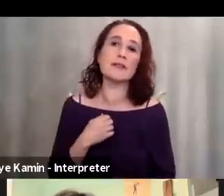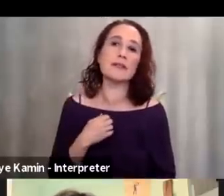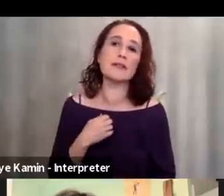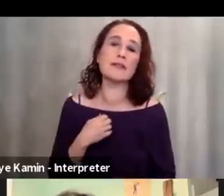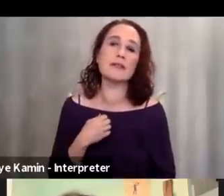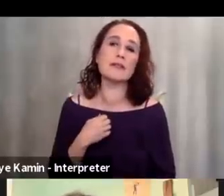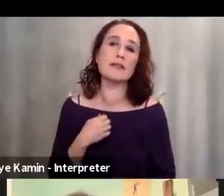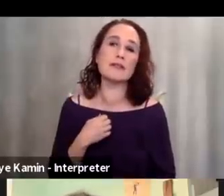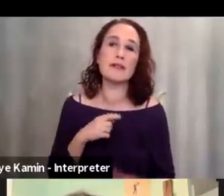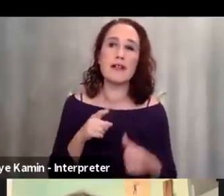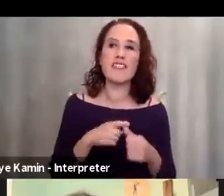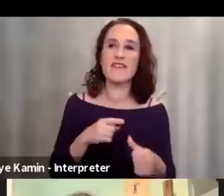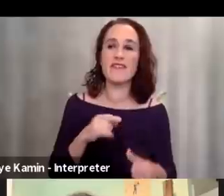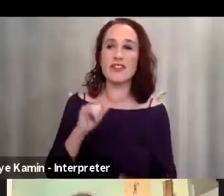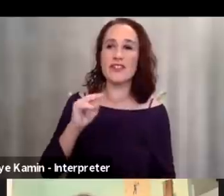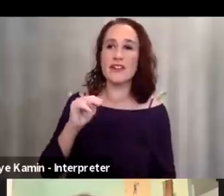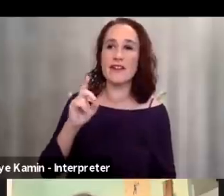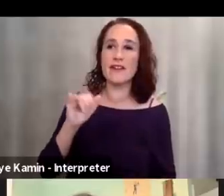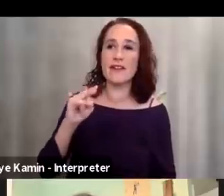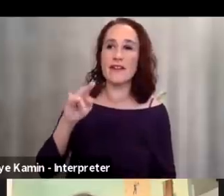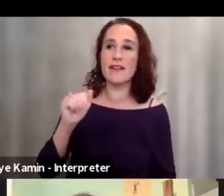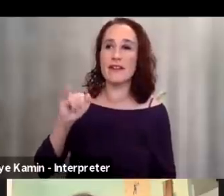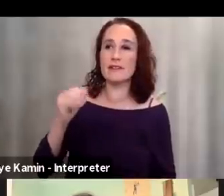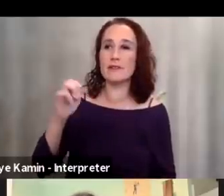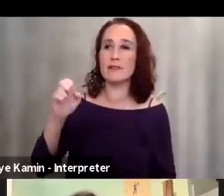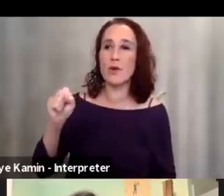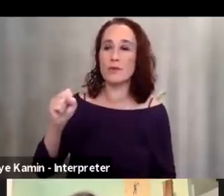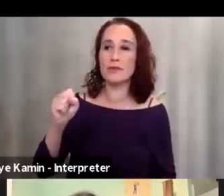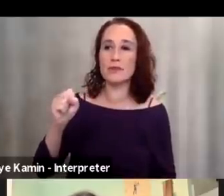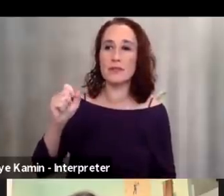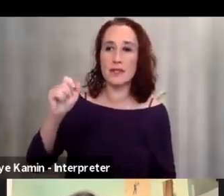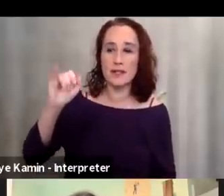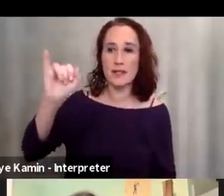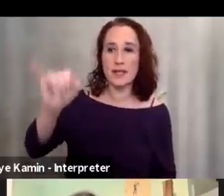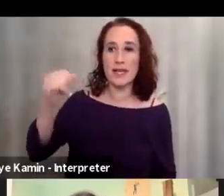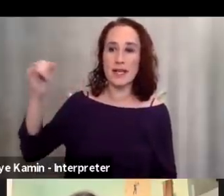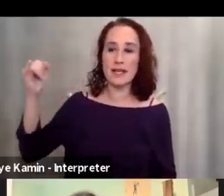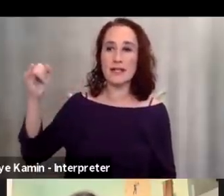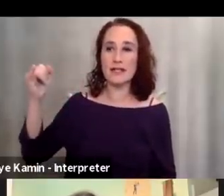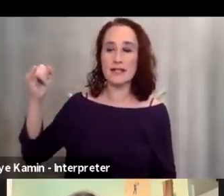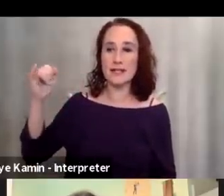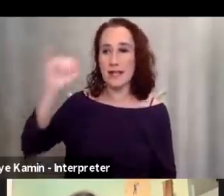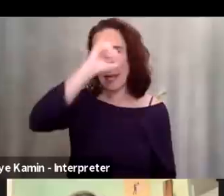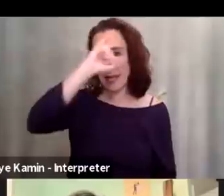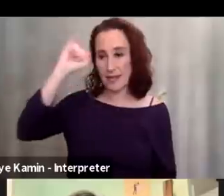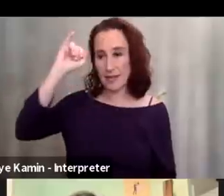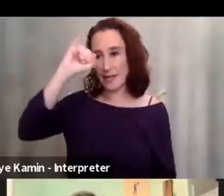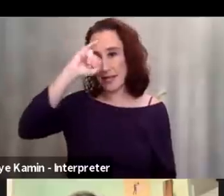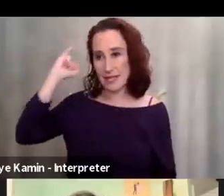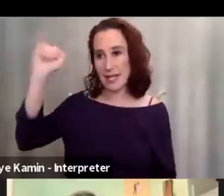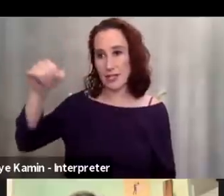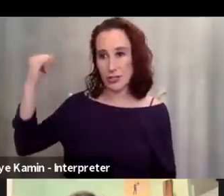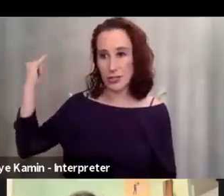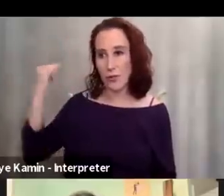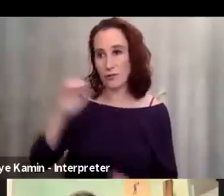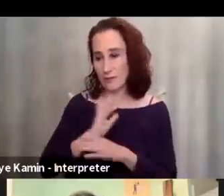or the first Indiana Jones movie, or you know, those kind of things were really, really inspiring to me